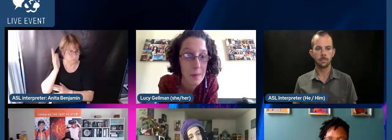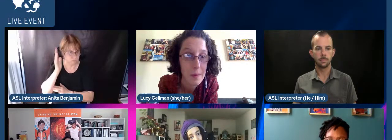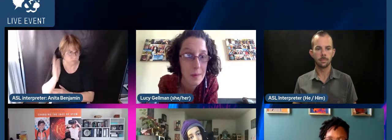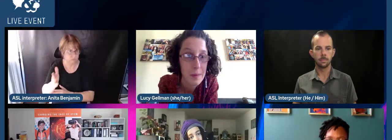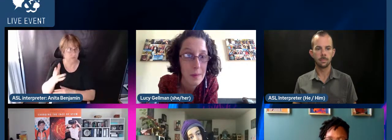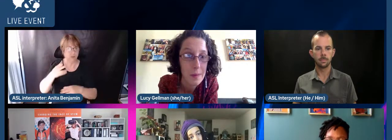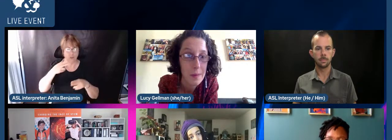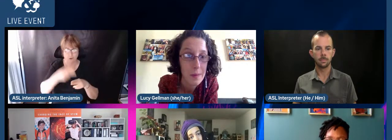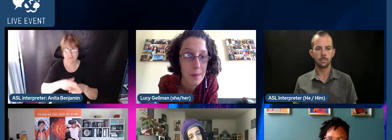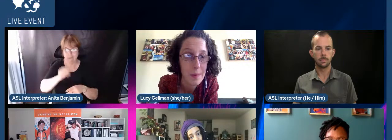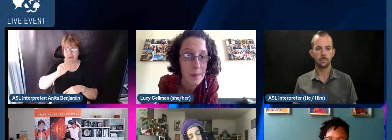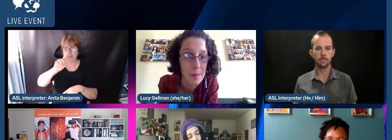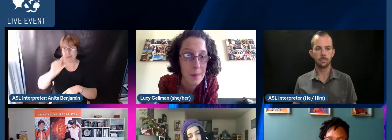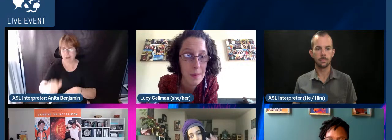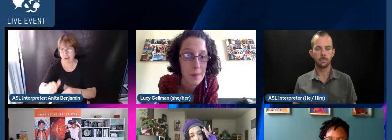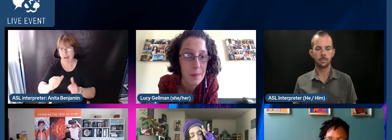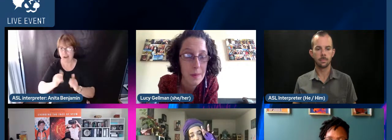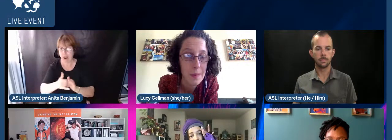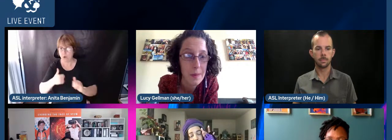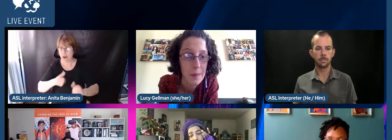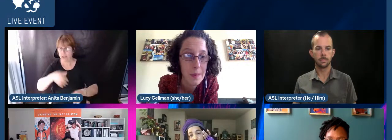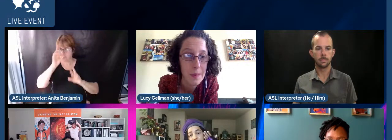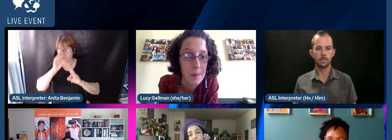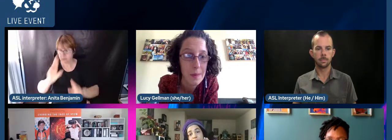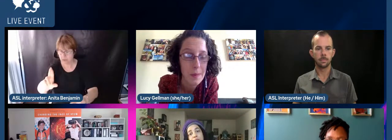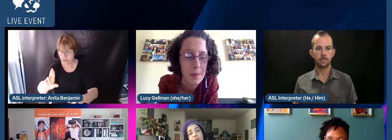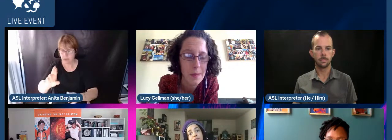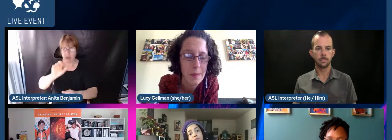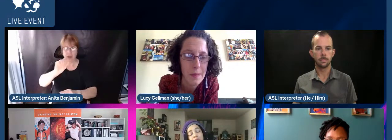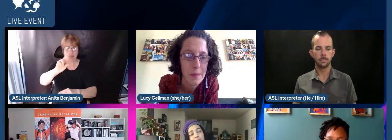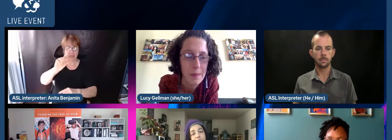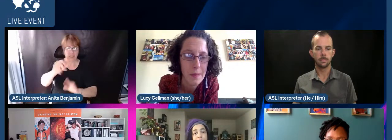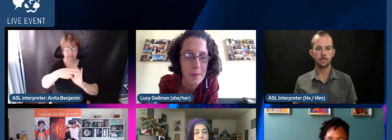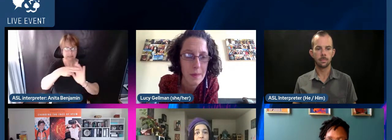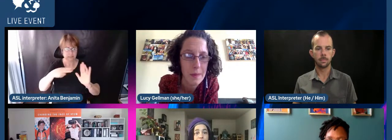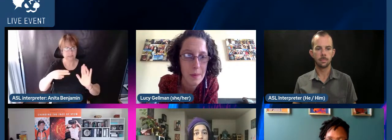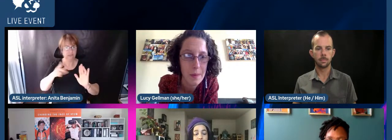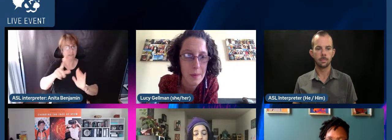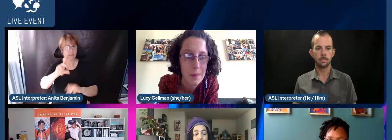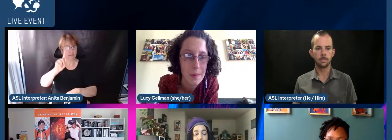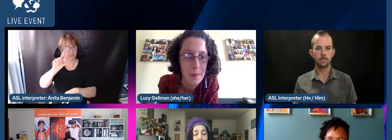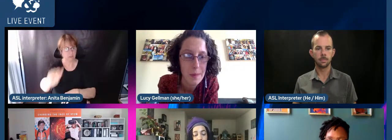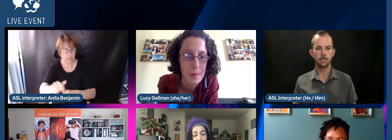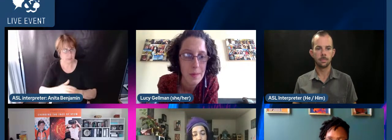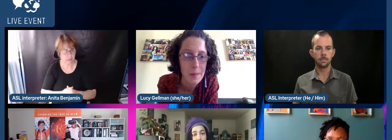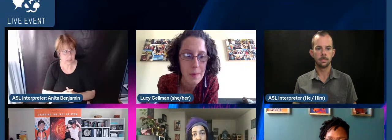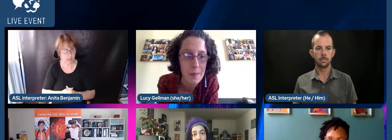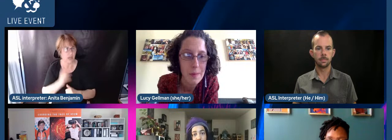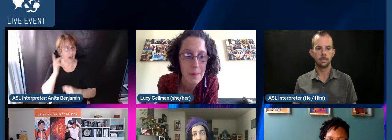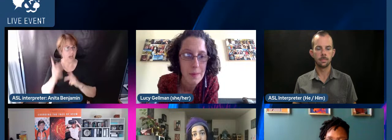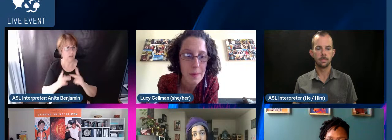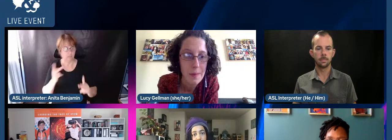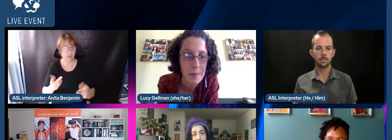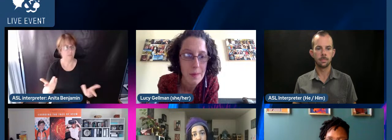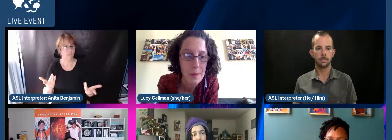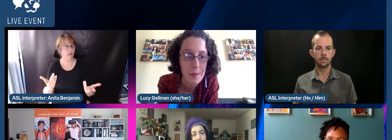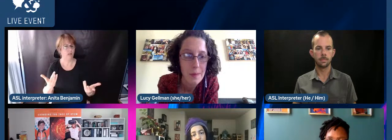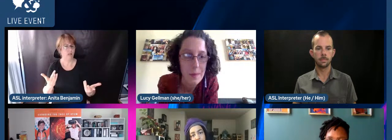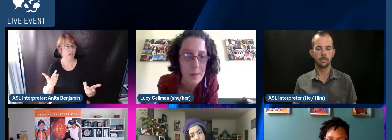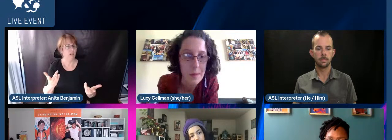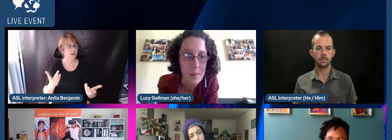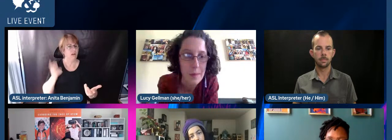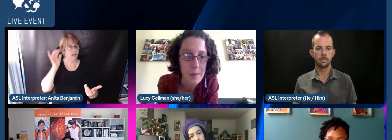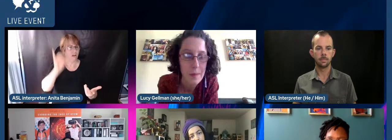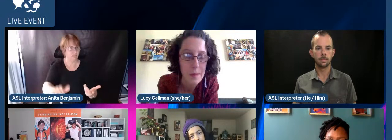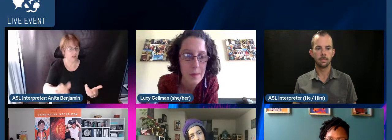ADA, how it's listed as disability, and people like me want to come in and change. And